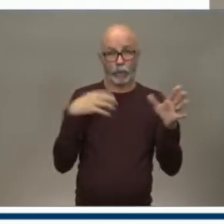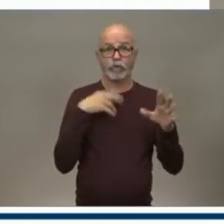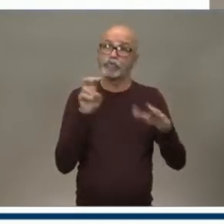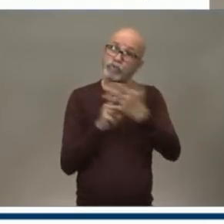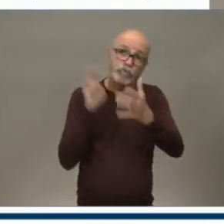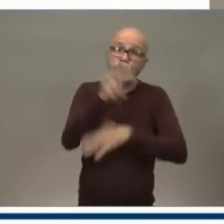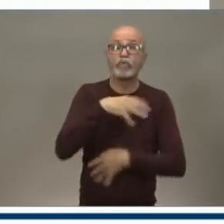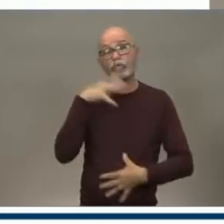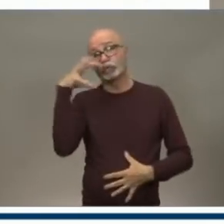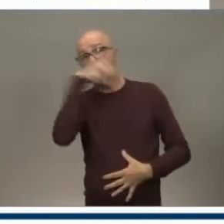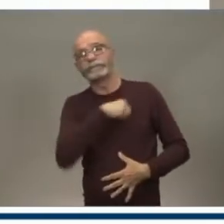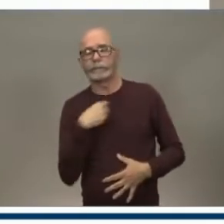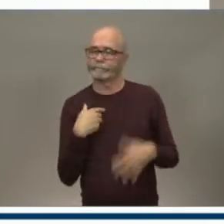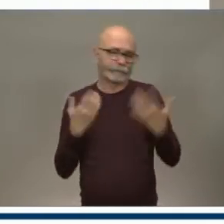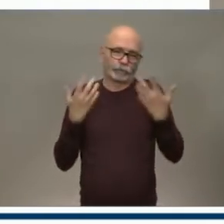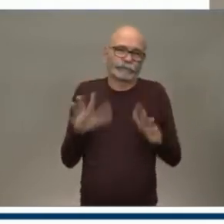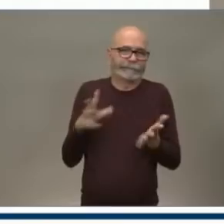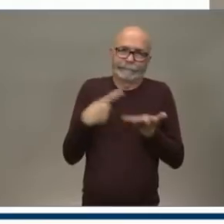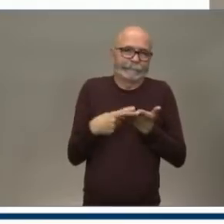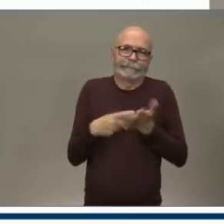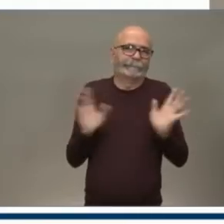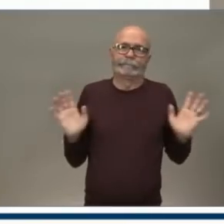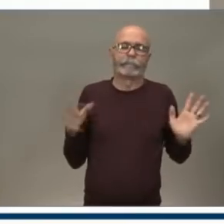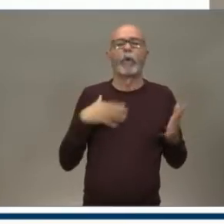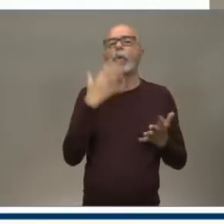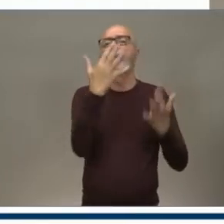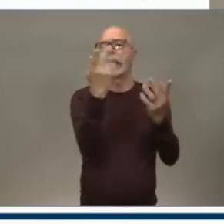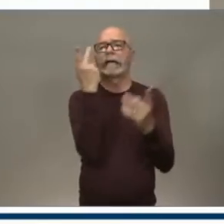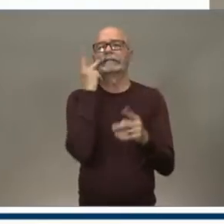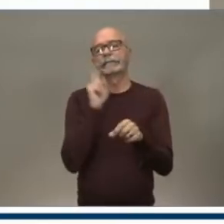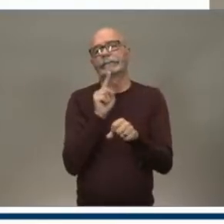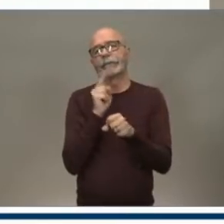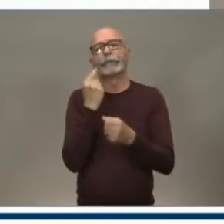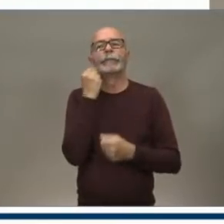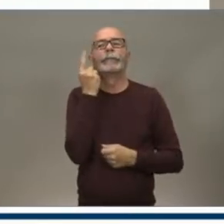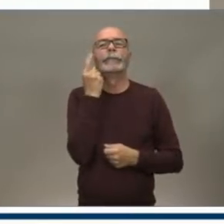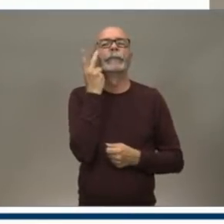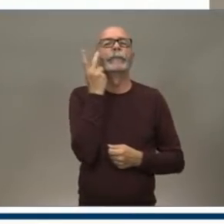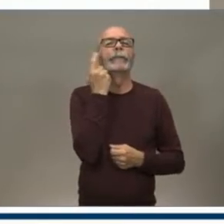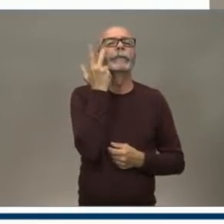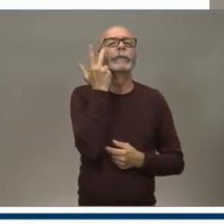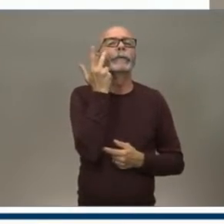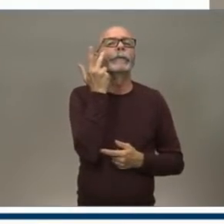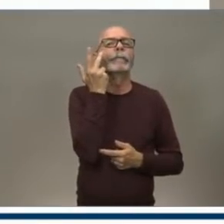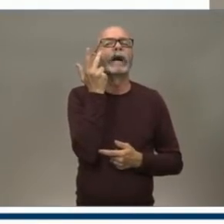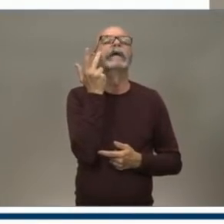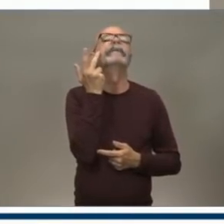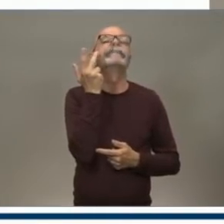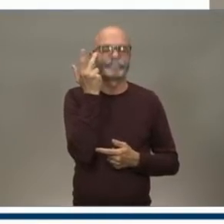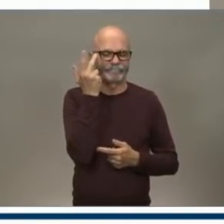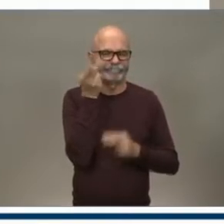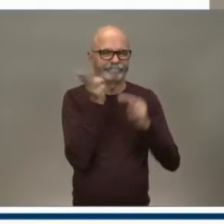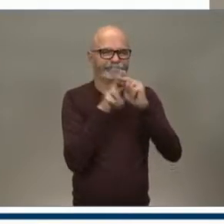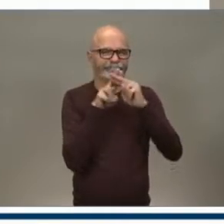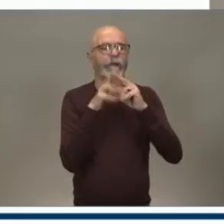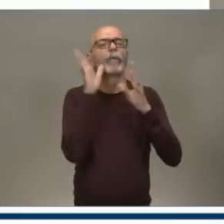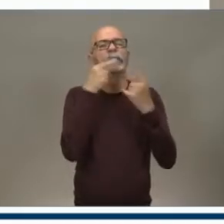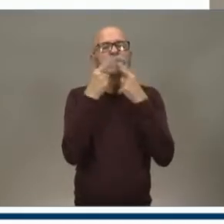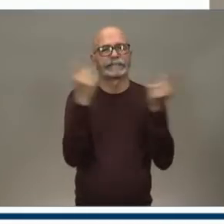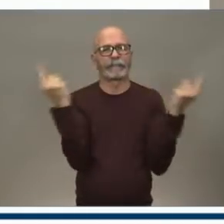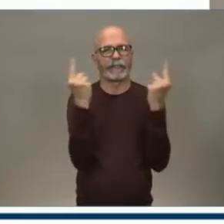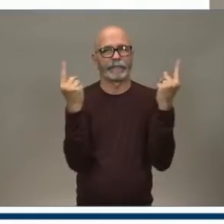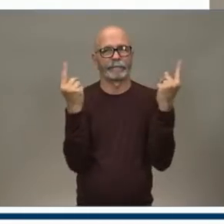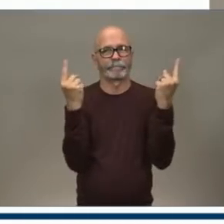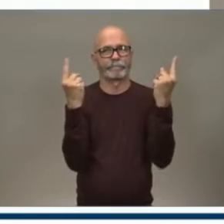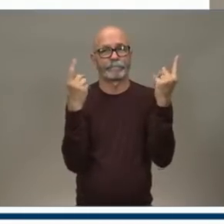evolving over the next number of days. If you understand where the highest risk for transmission is